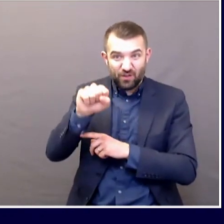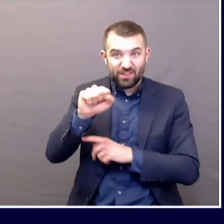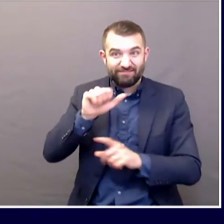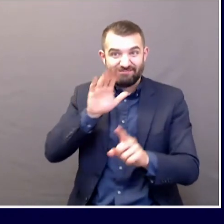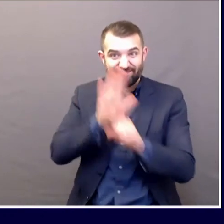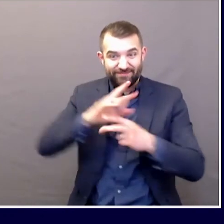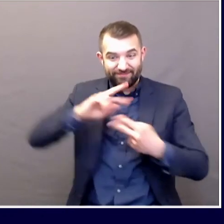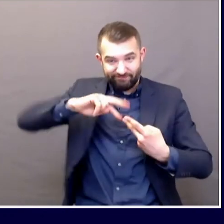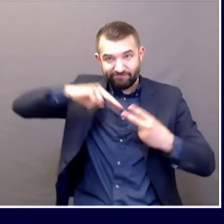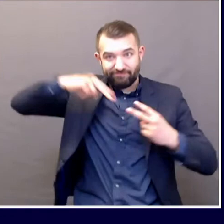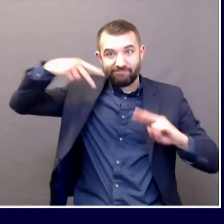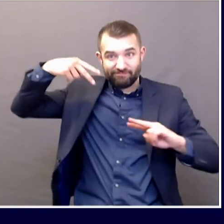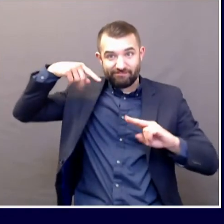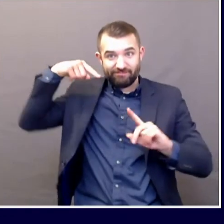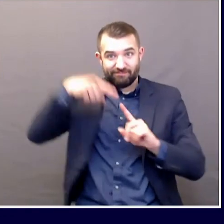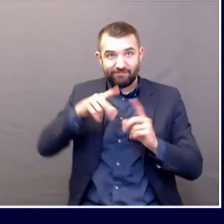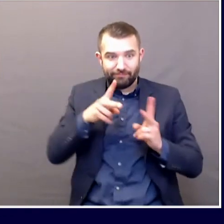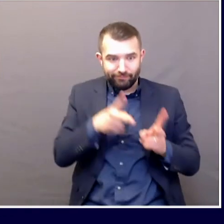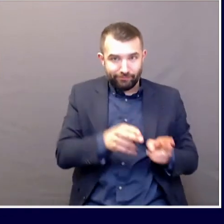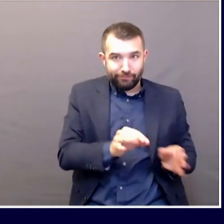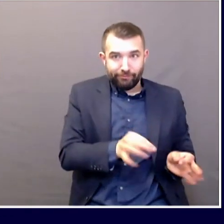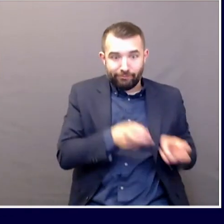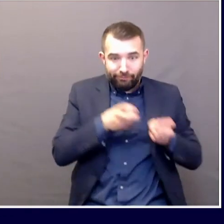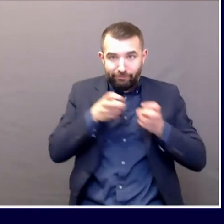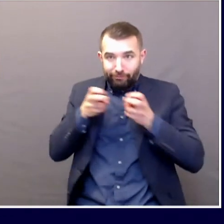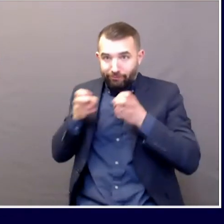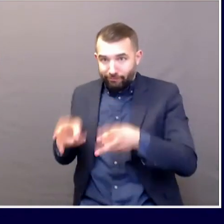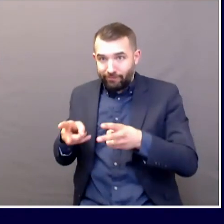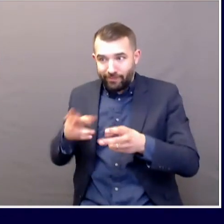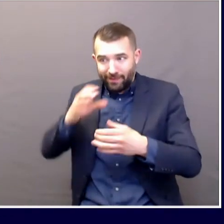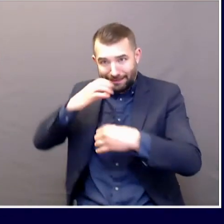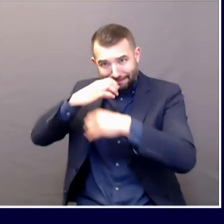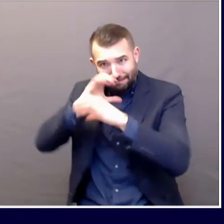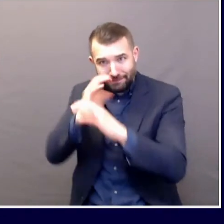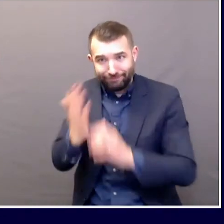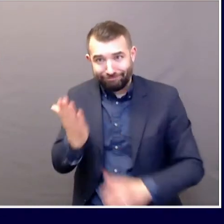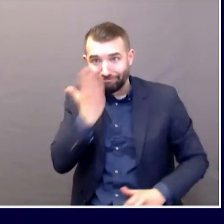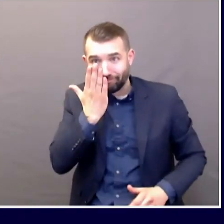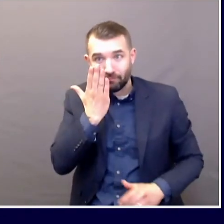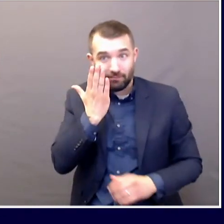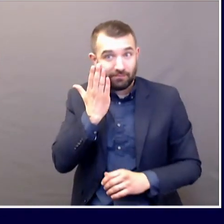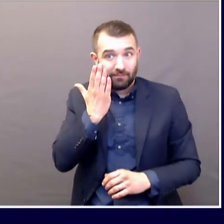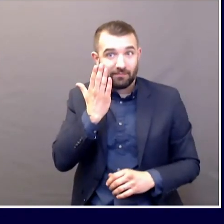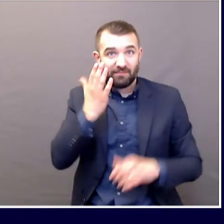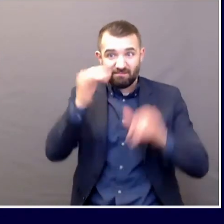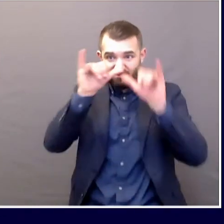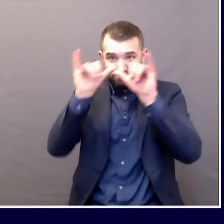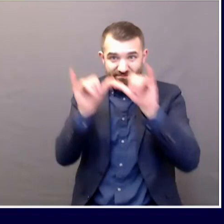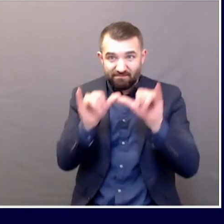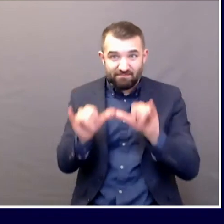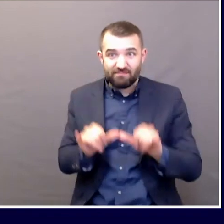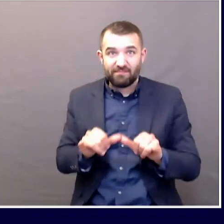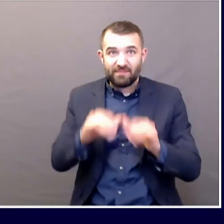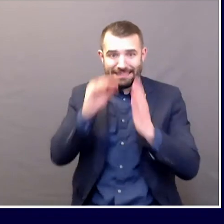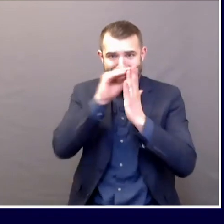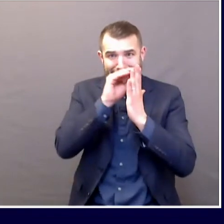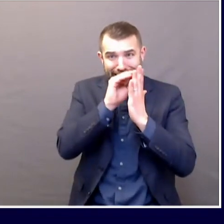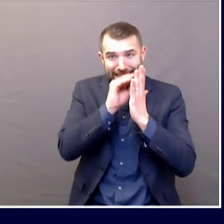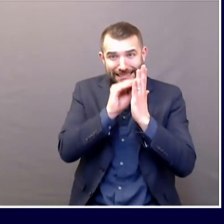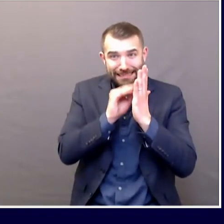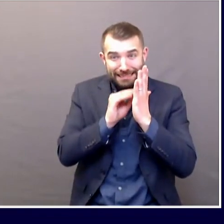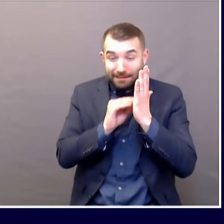doing a catalog of every single piece of that DNA, which is a very extensive process. It involves a